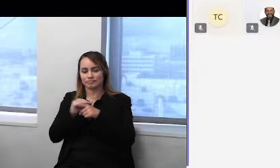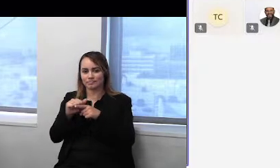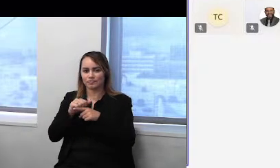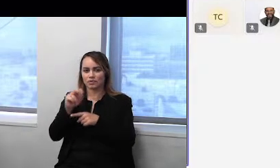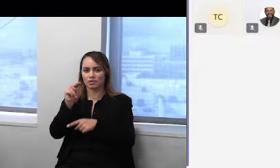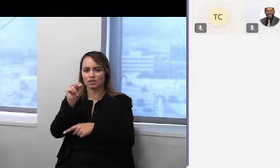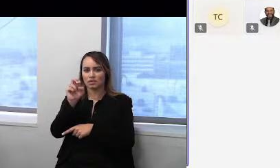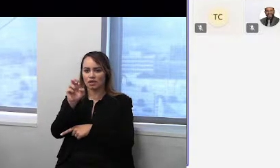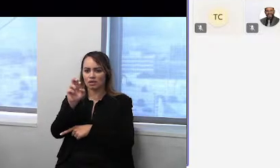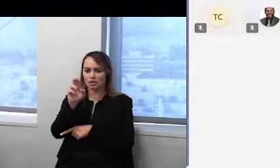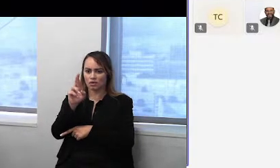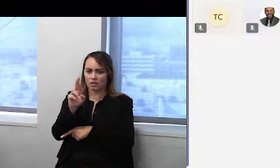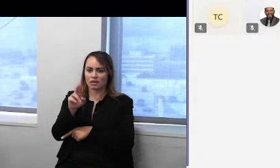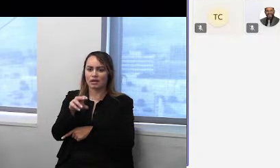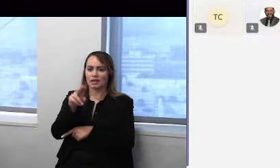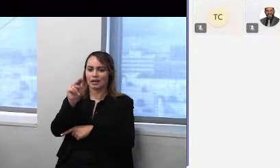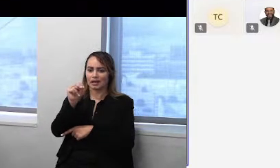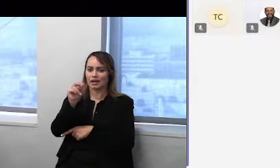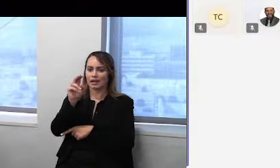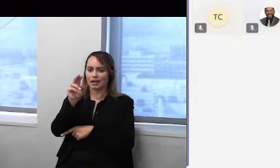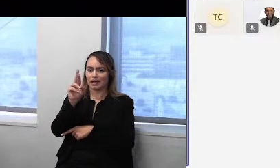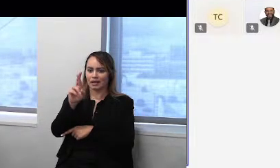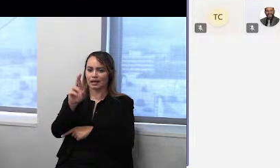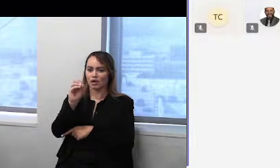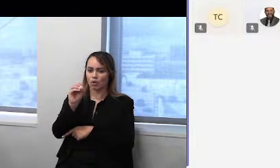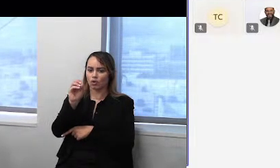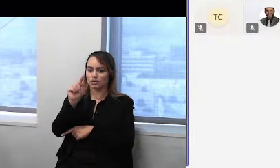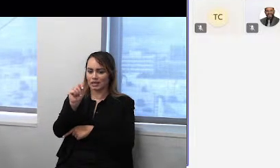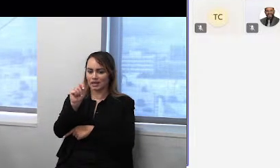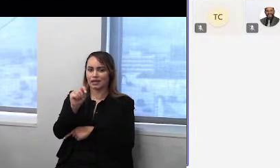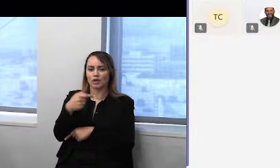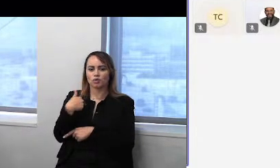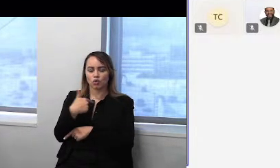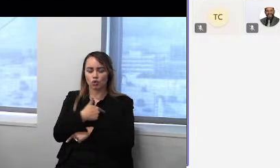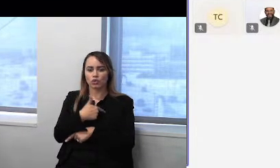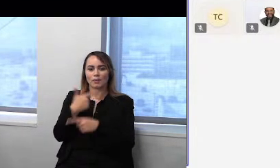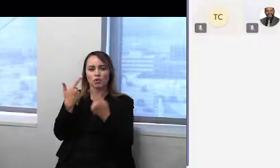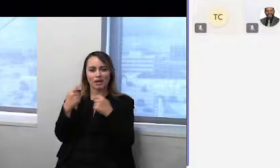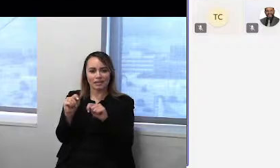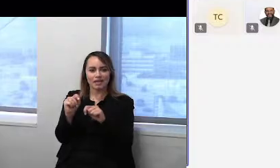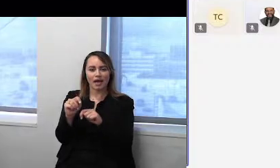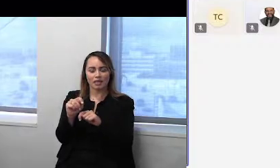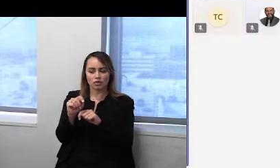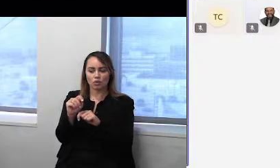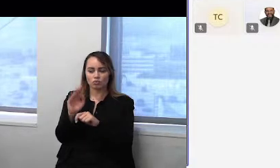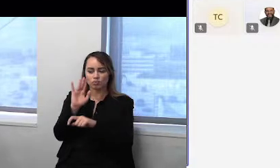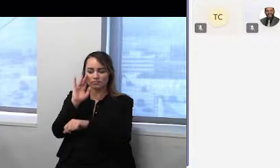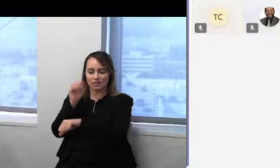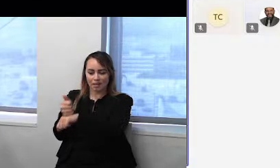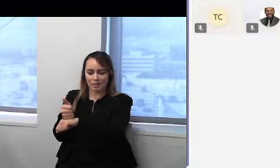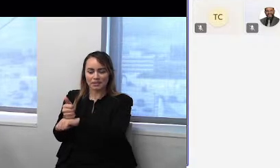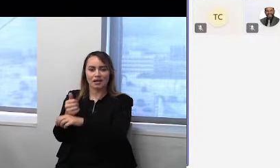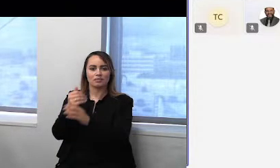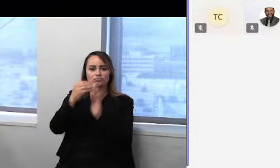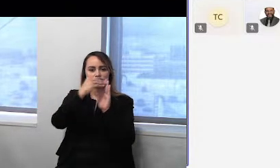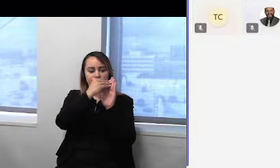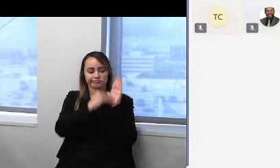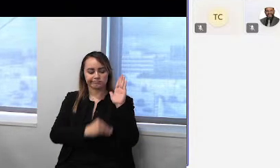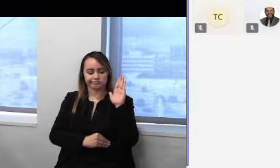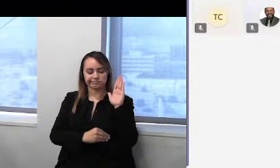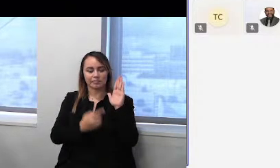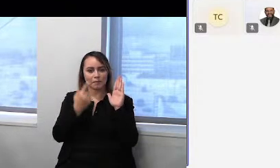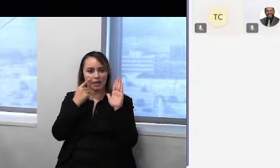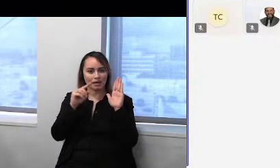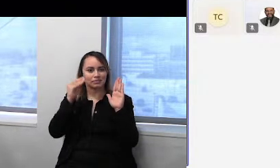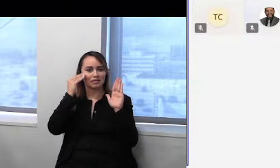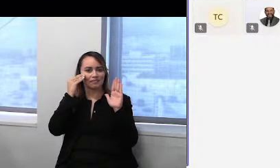MISO, PJM, we're trying to build a queue to understand certainty of projects to be able to determine how to BS studies.